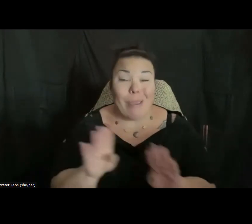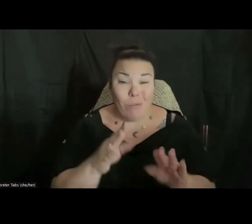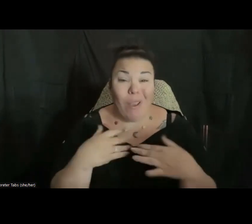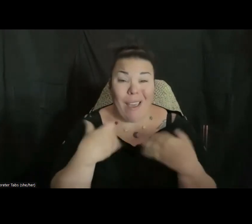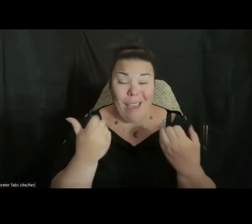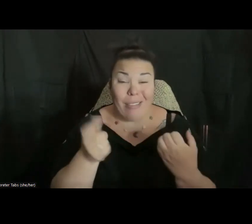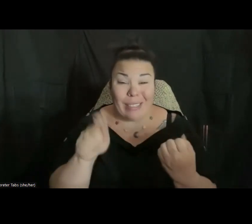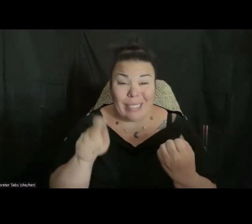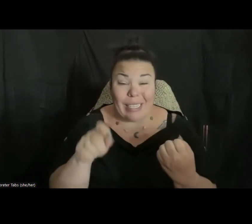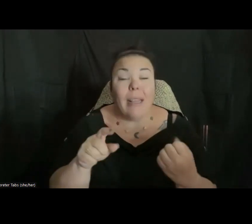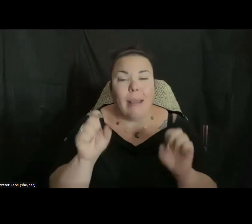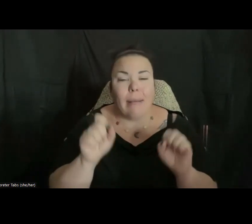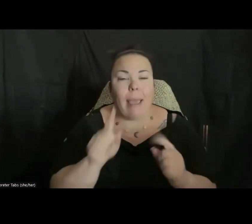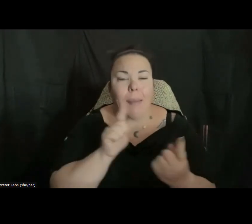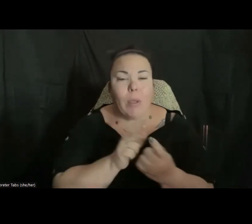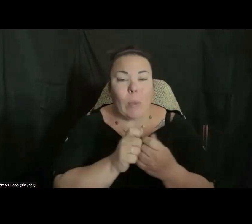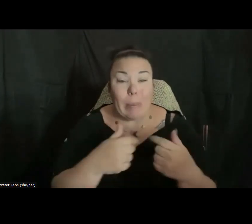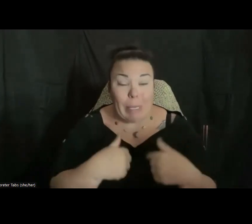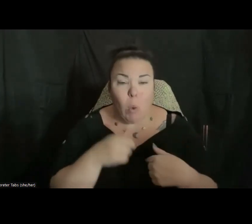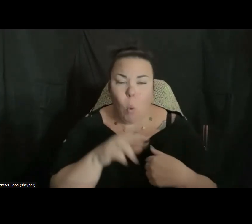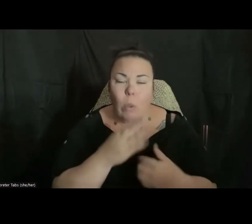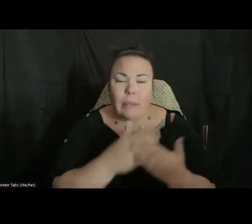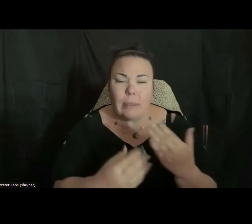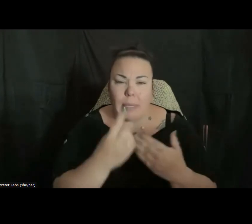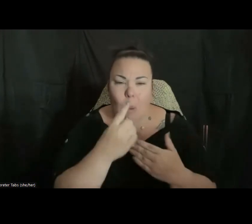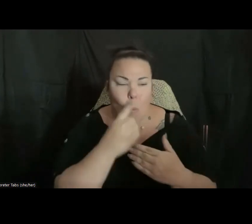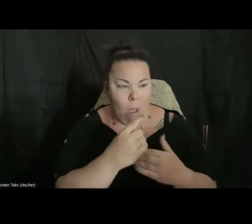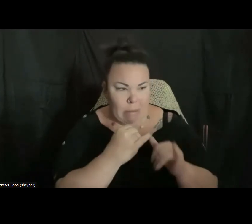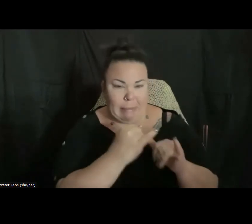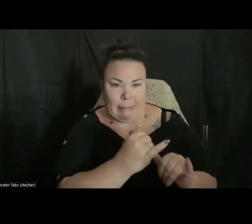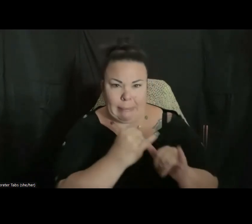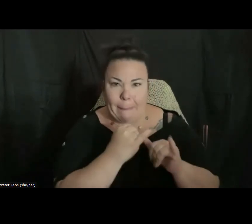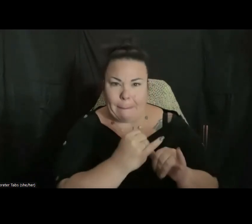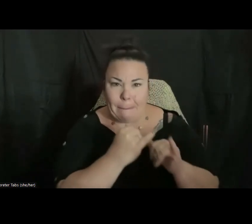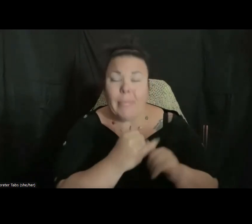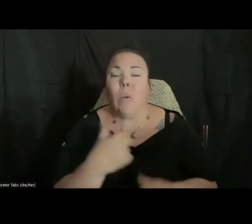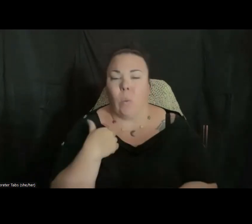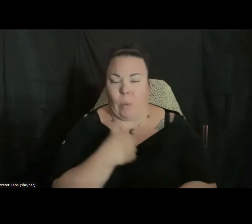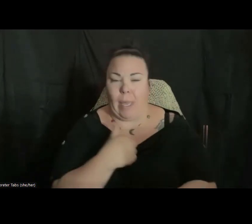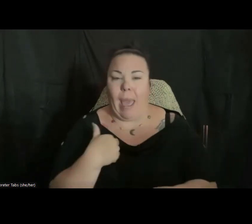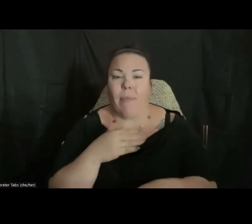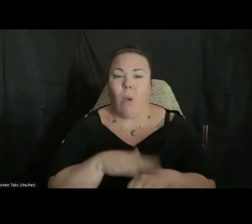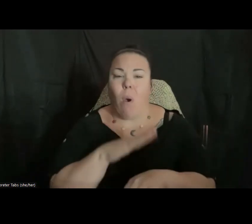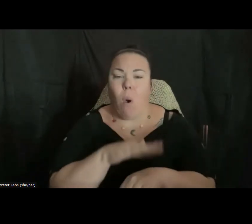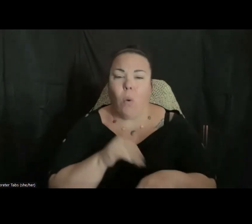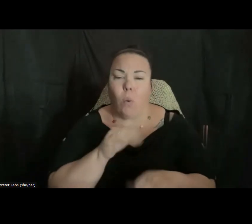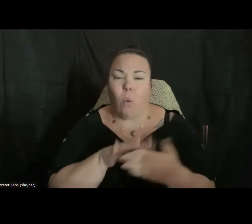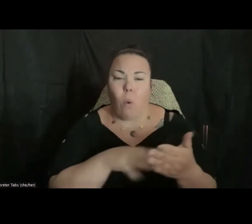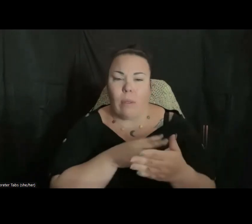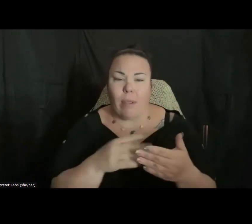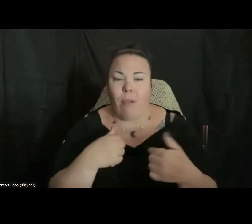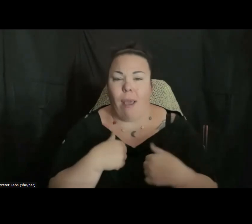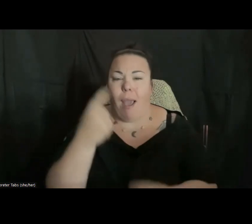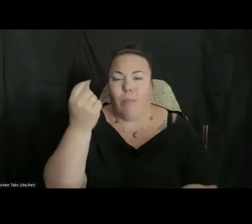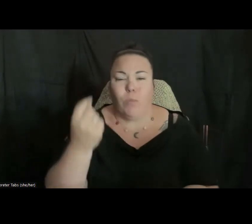with me or a colleague like me. We have an on-call schedule So I'm the Tuesday person. So anybody